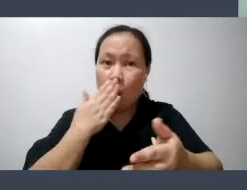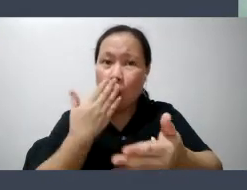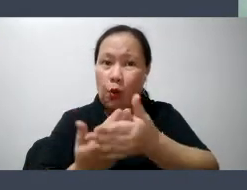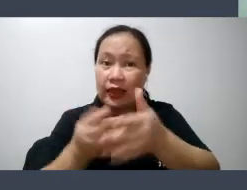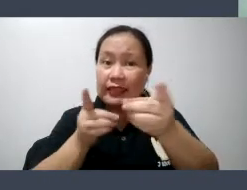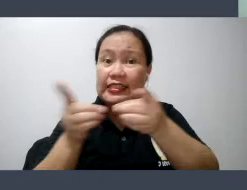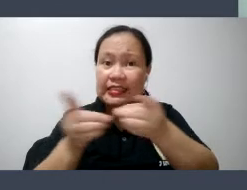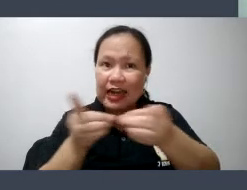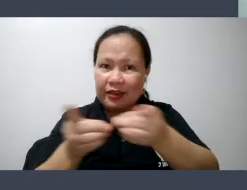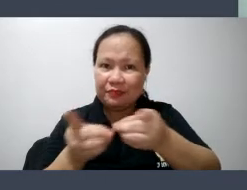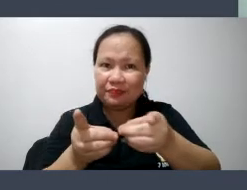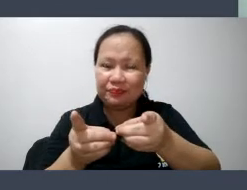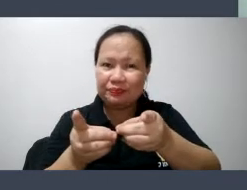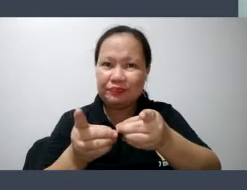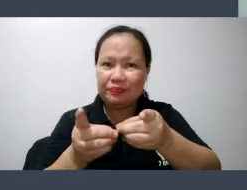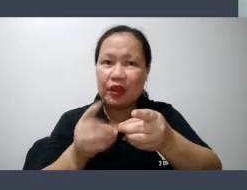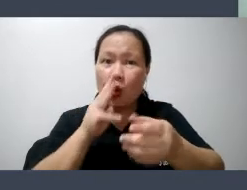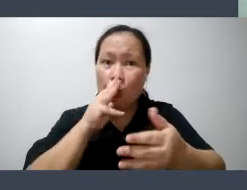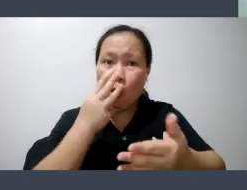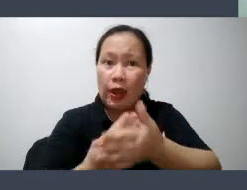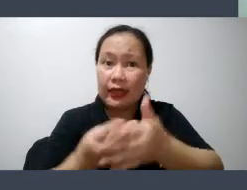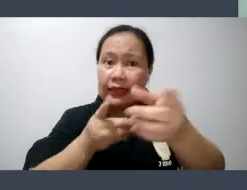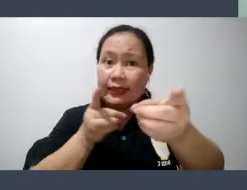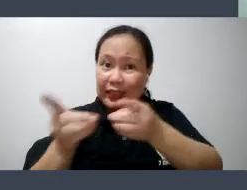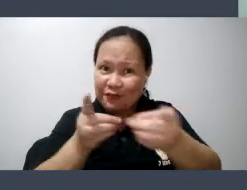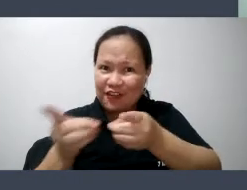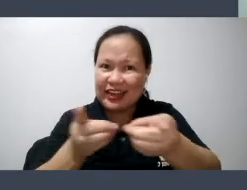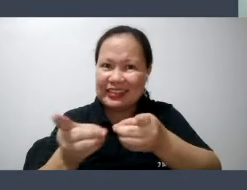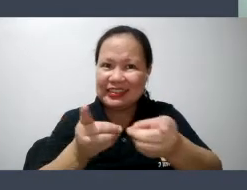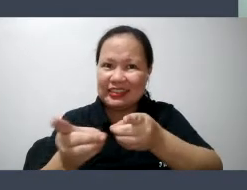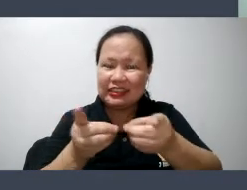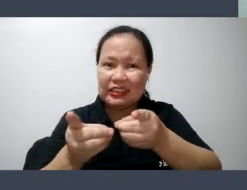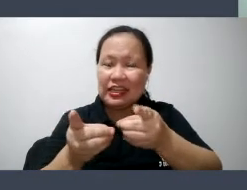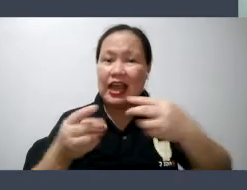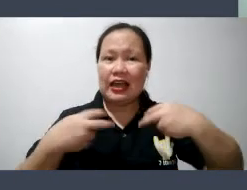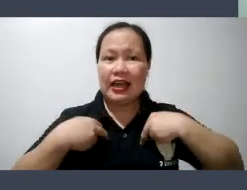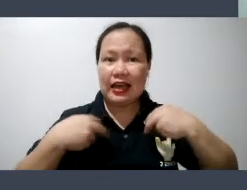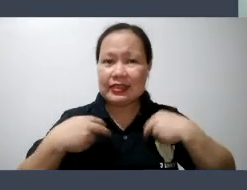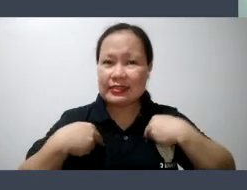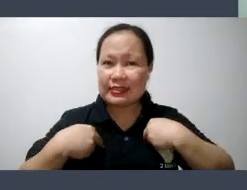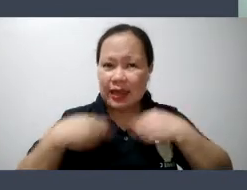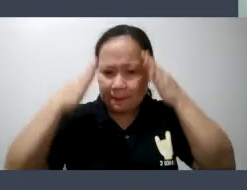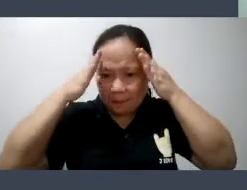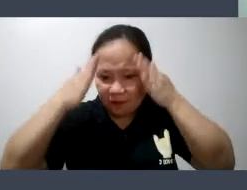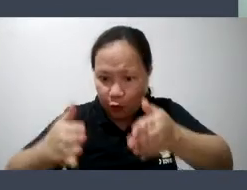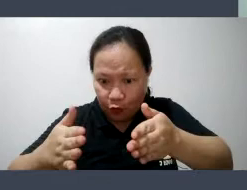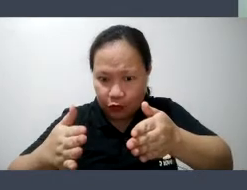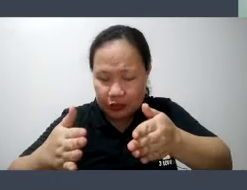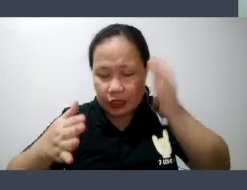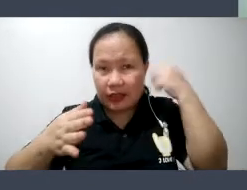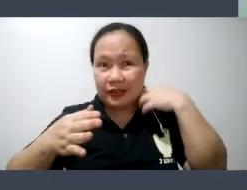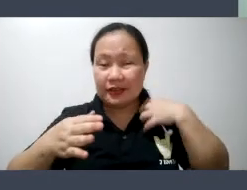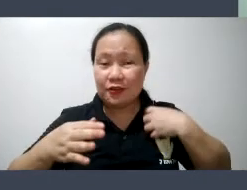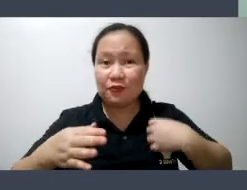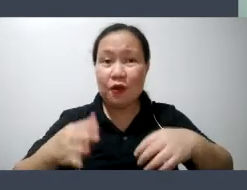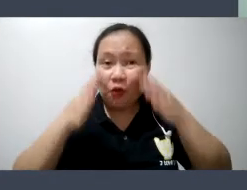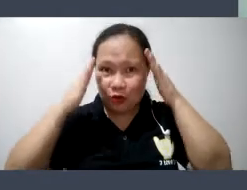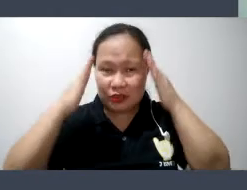What do you mean by well defined? Well defined meaning it has a specific